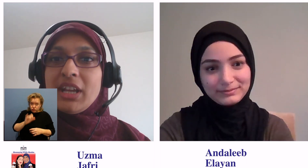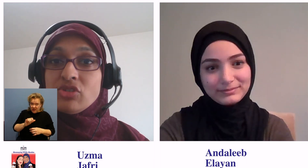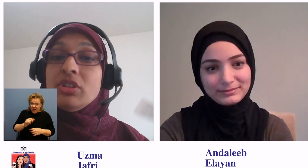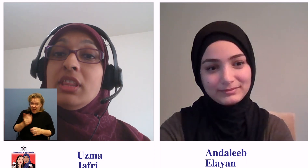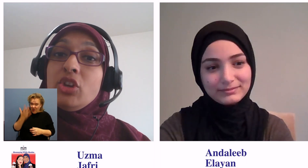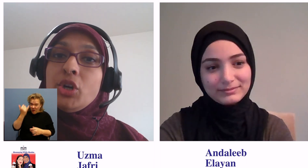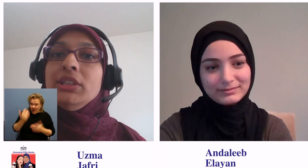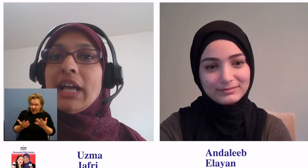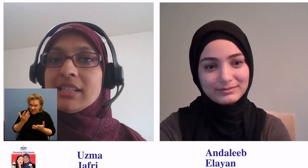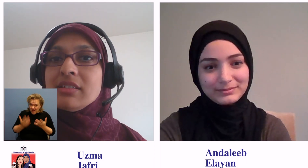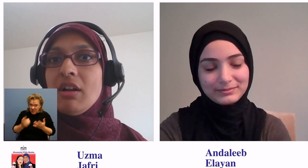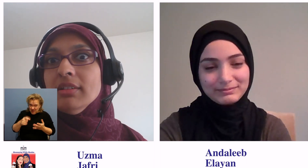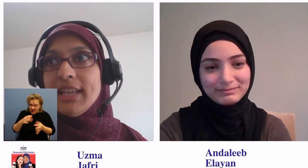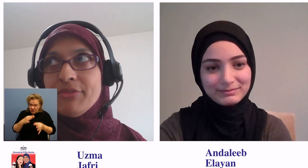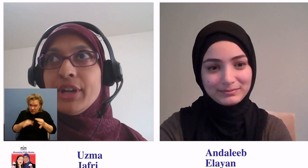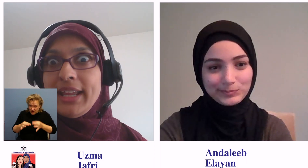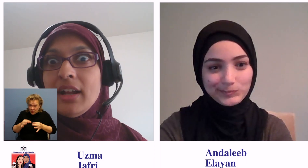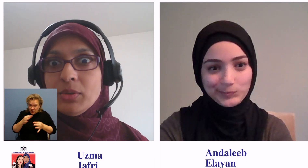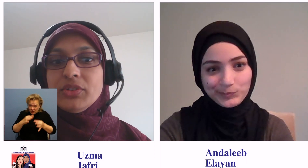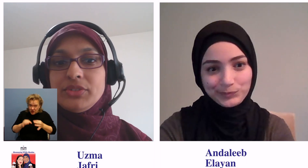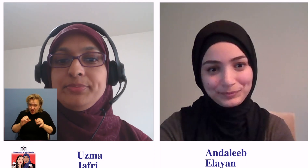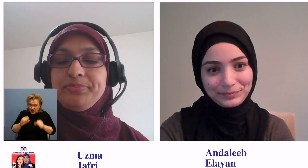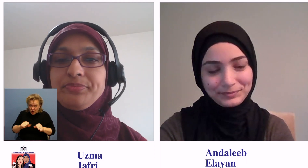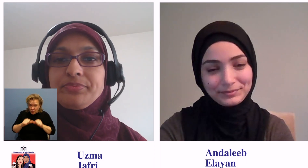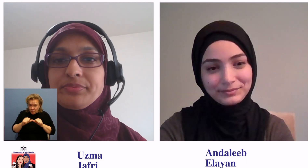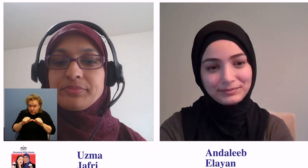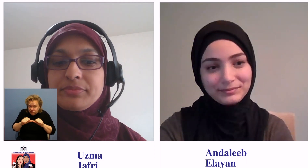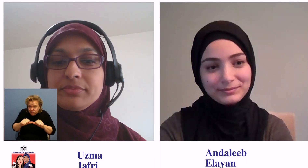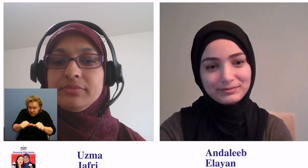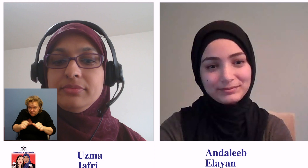you know, switching out so that they could last all day for eight hours.